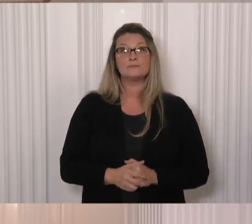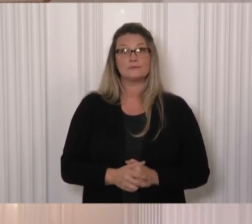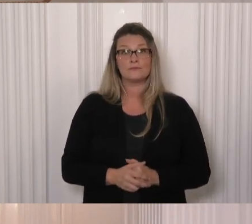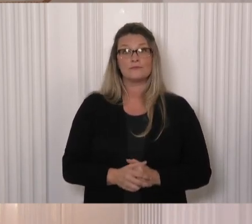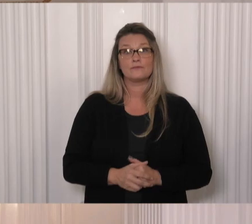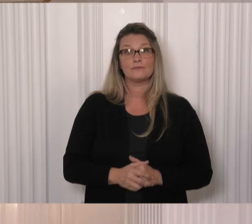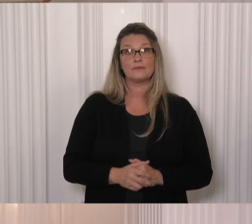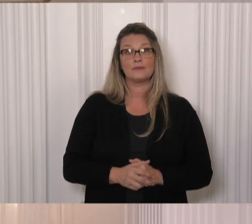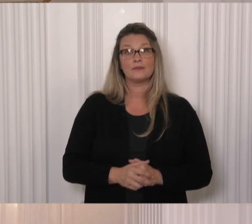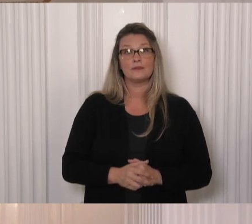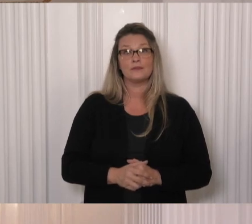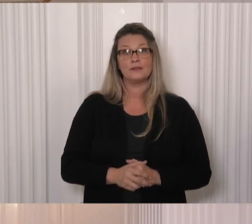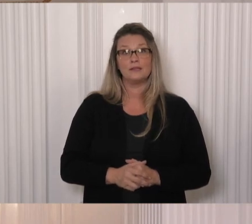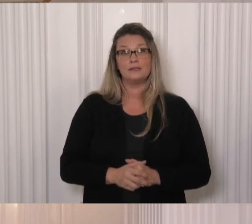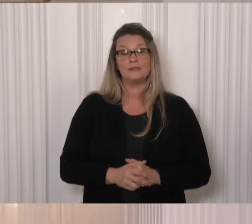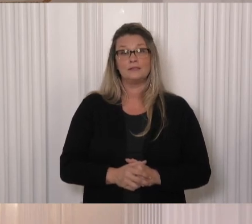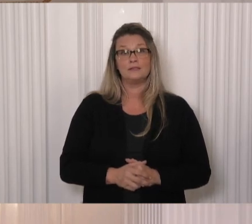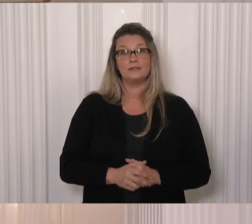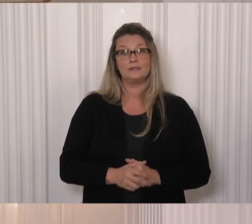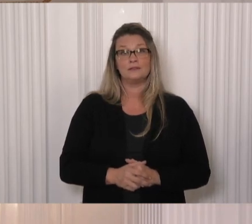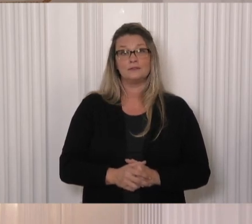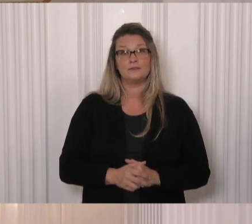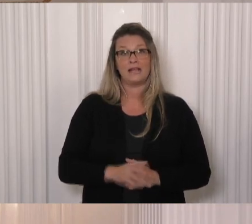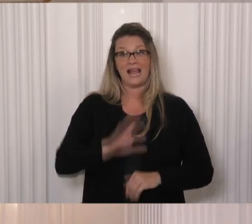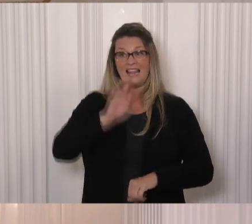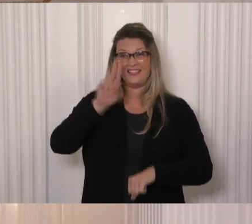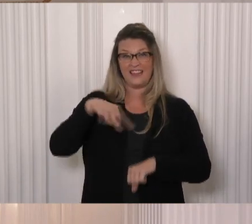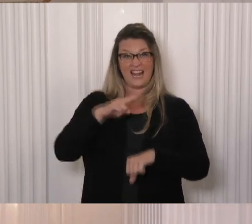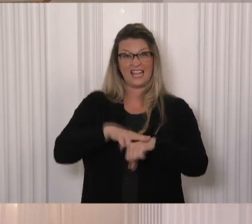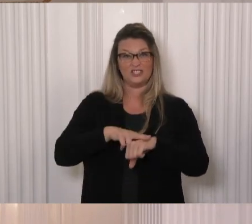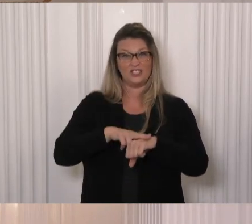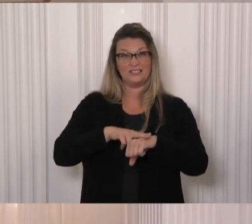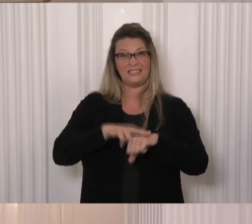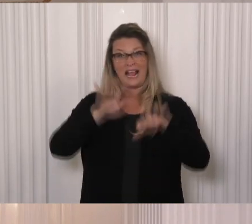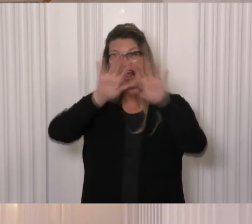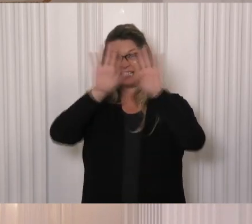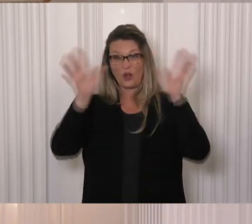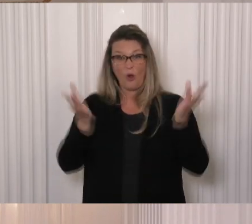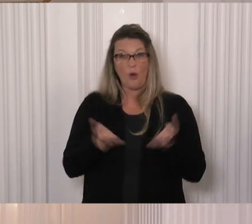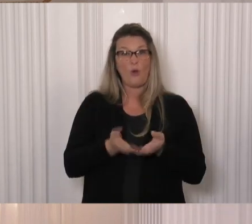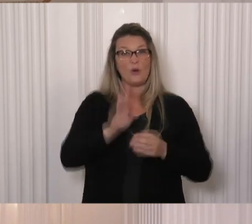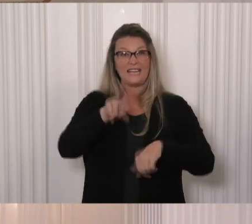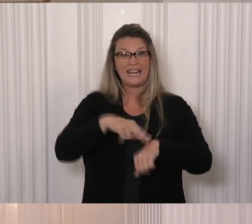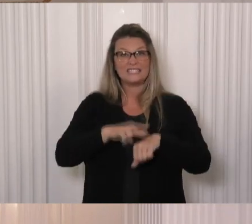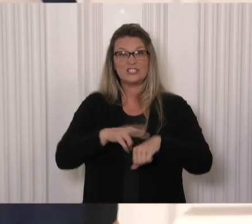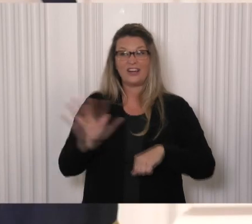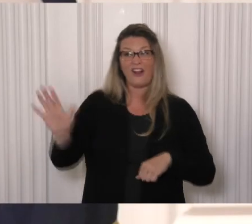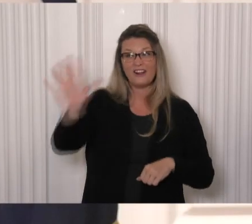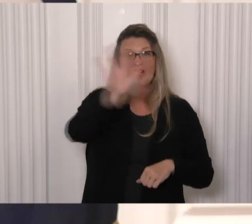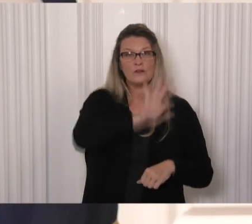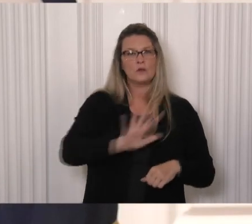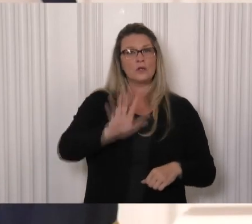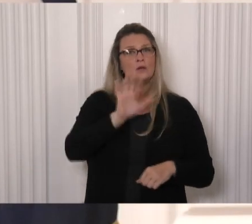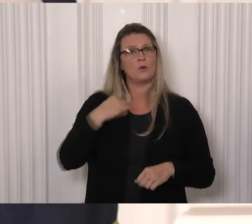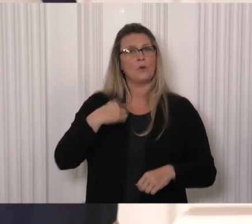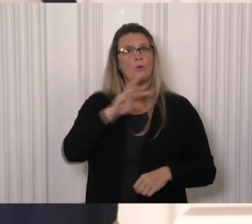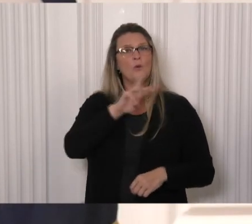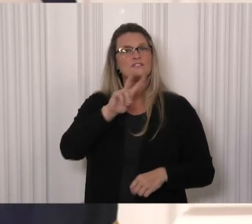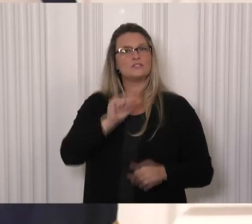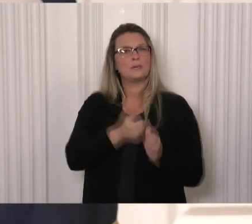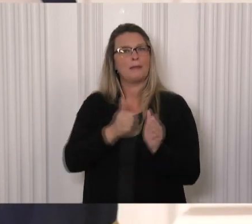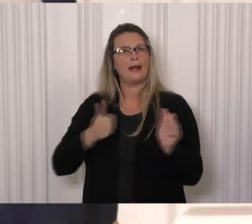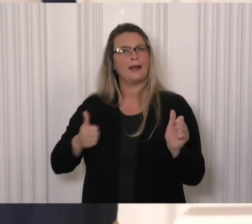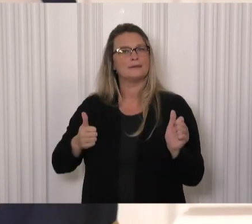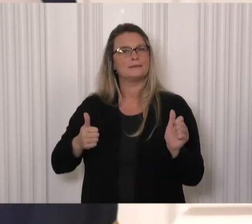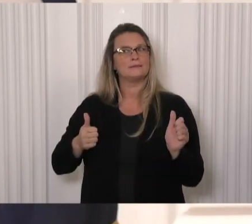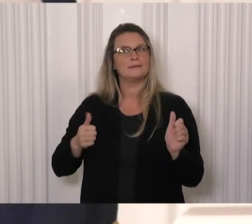as a whole, we were behind in being able to have the testing capabilities that we would